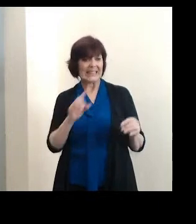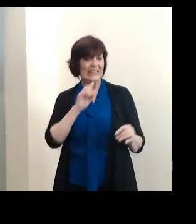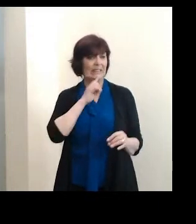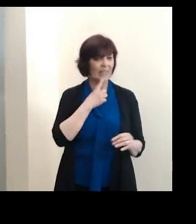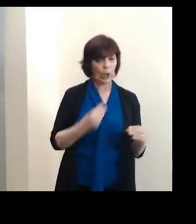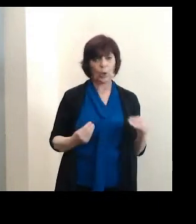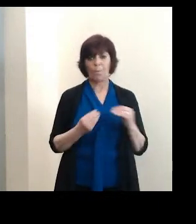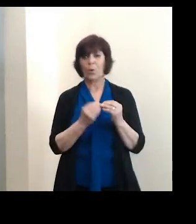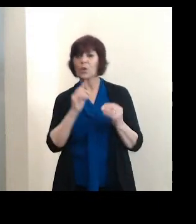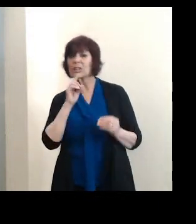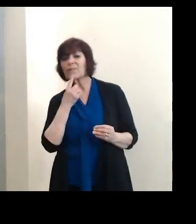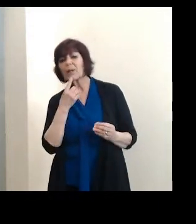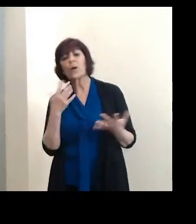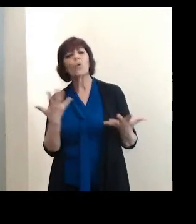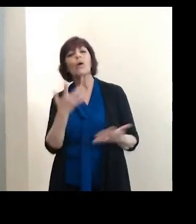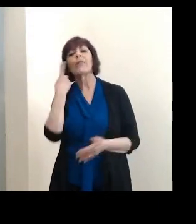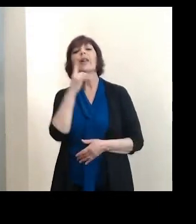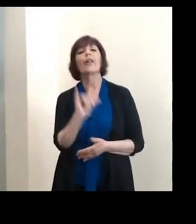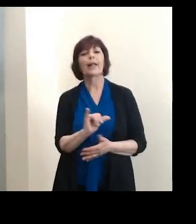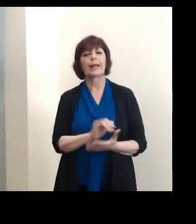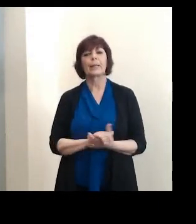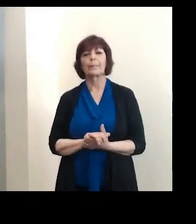days of the pandemic before the variants?